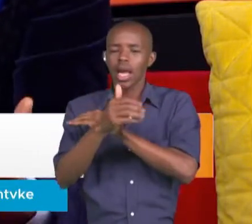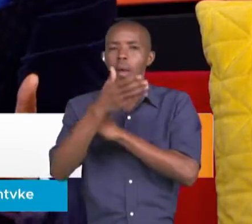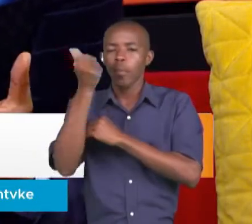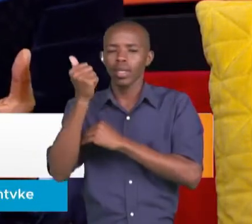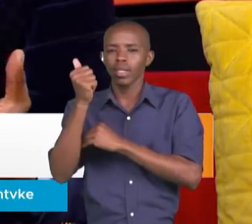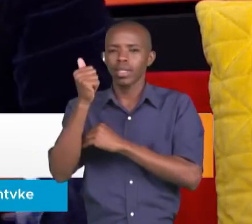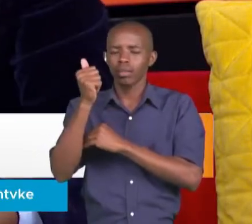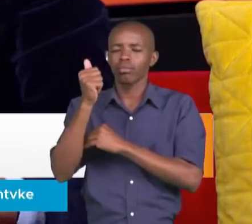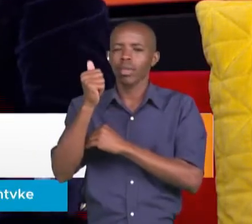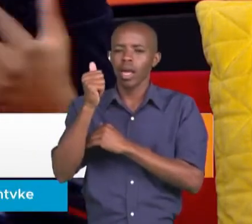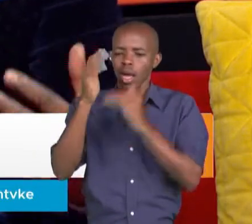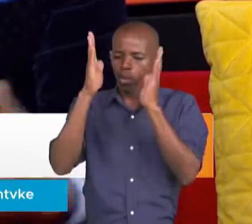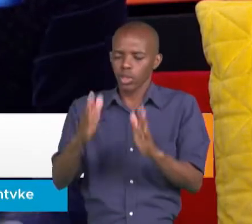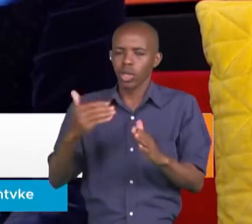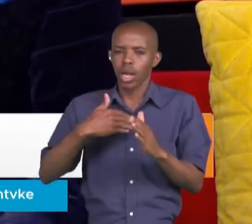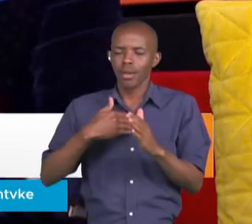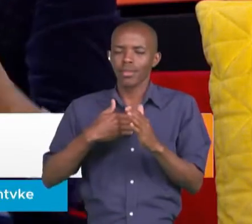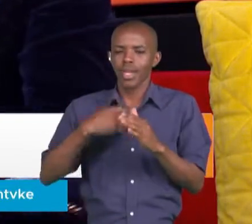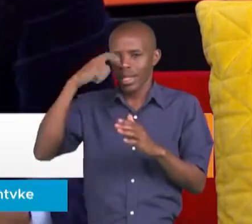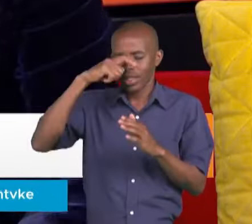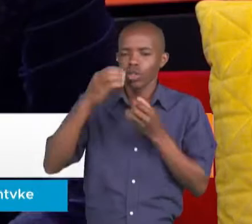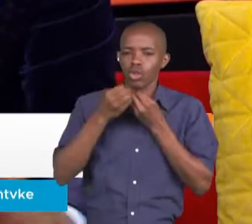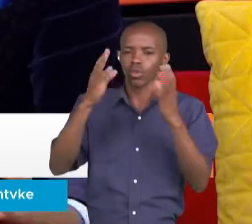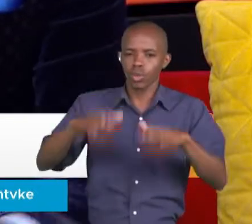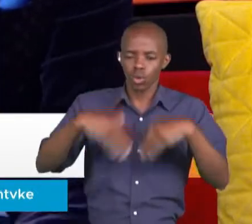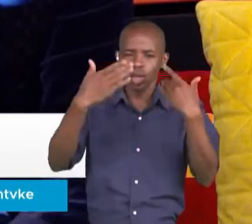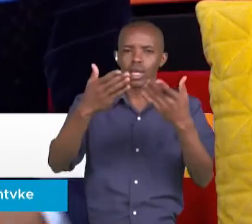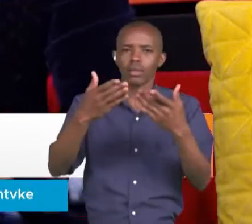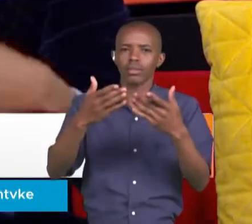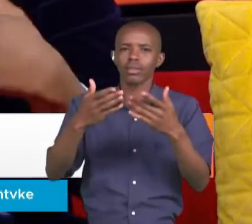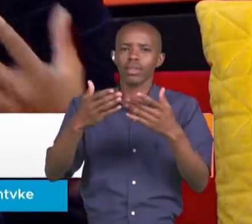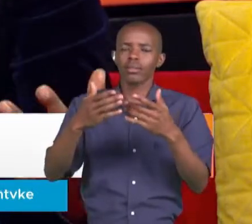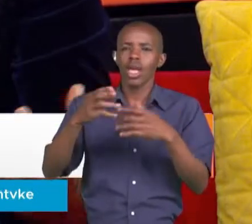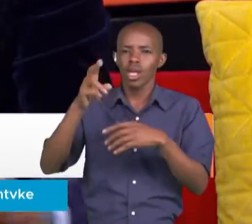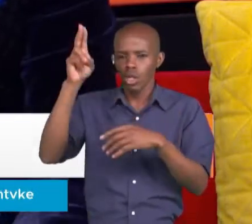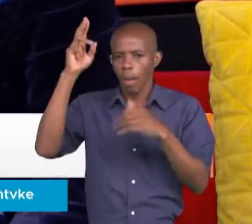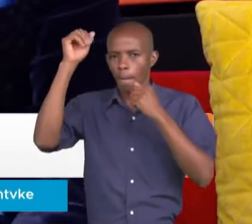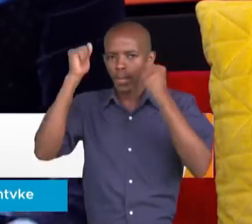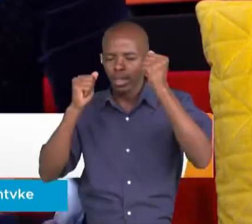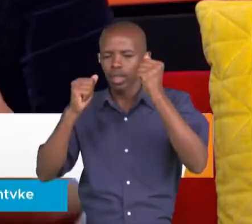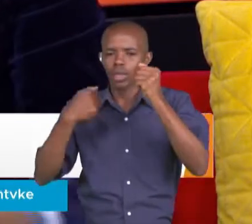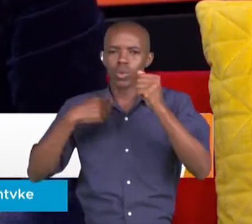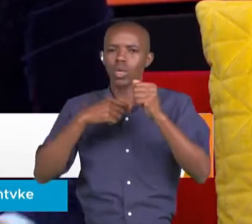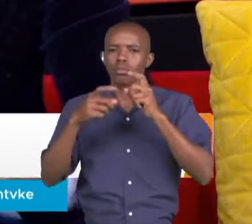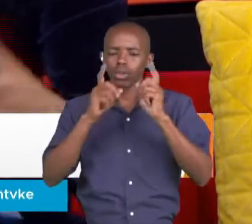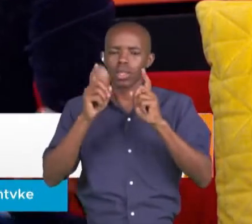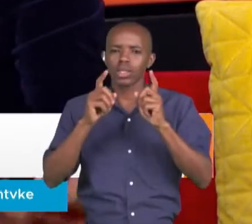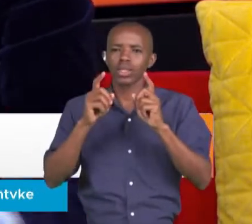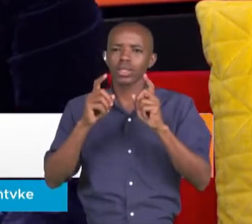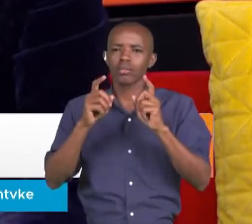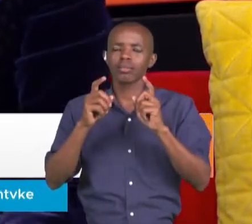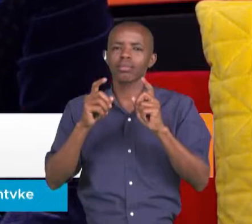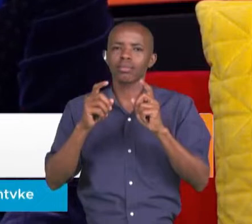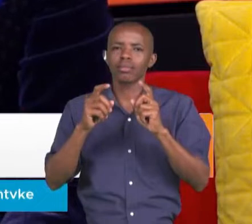personnel as far as intelligence, of course, they'll give information, even tactical, battalion, and all these troops, we're talking about special forces, even the